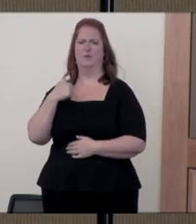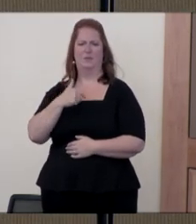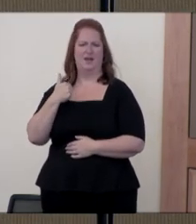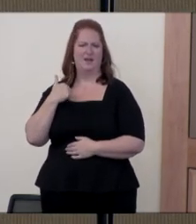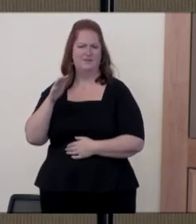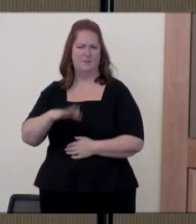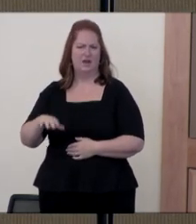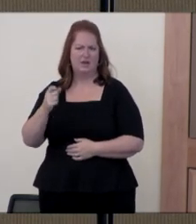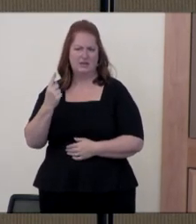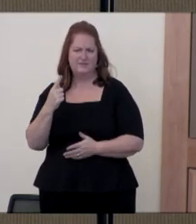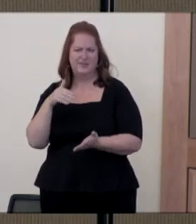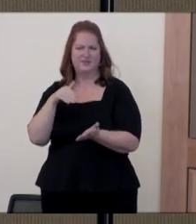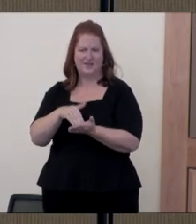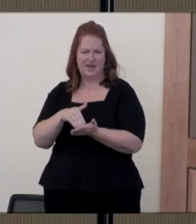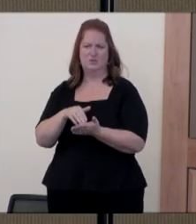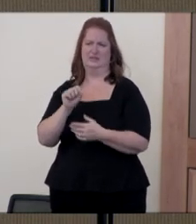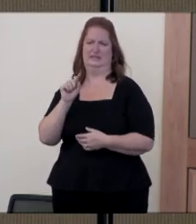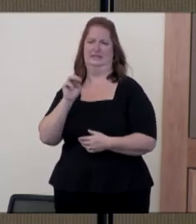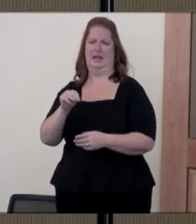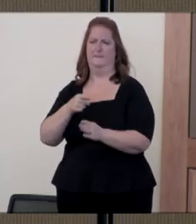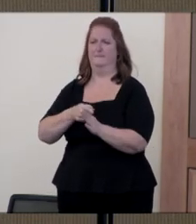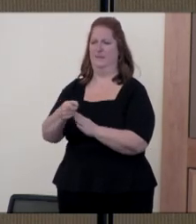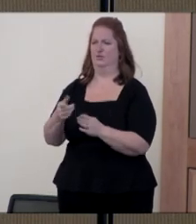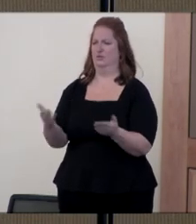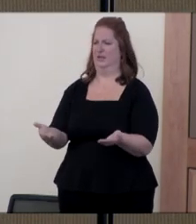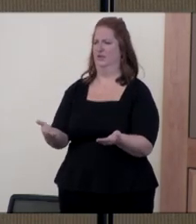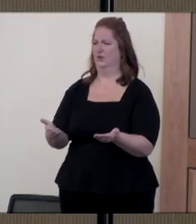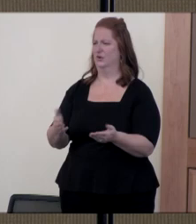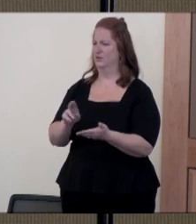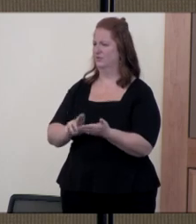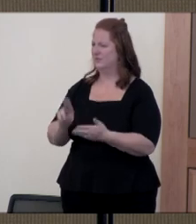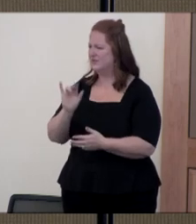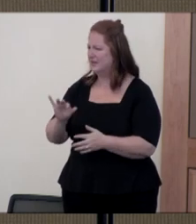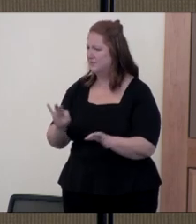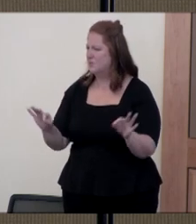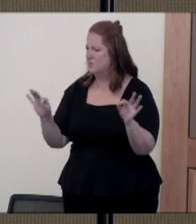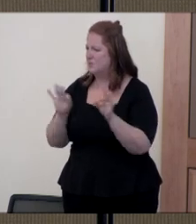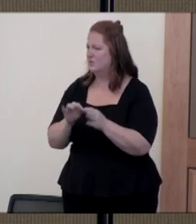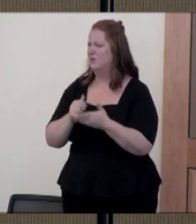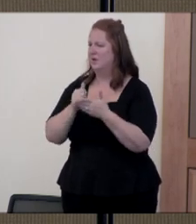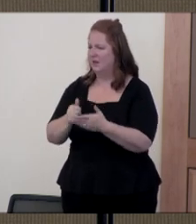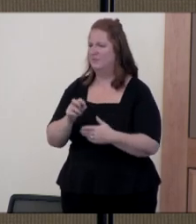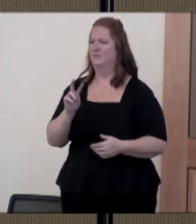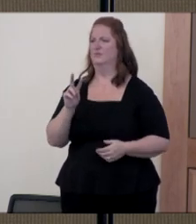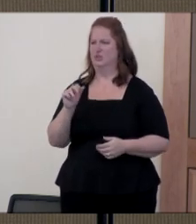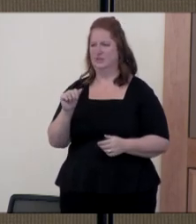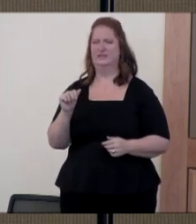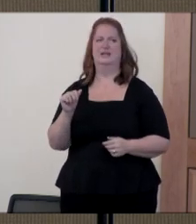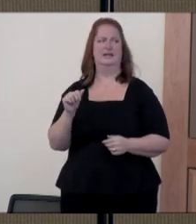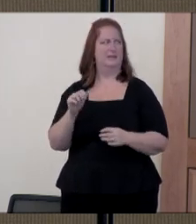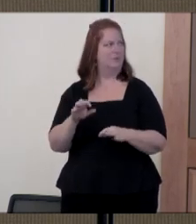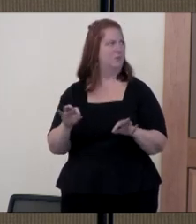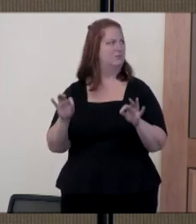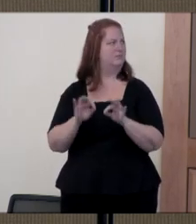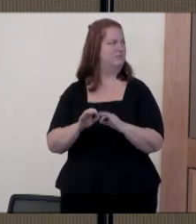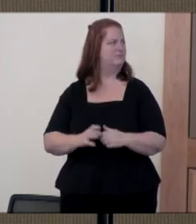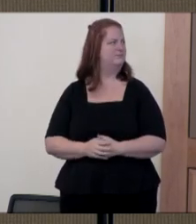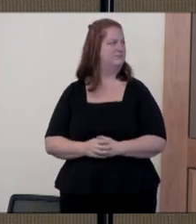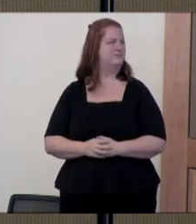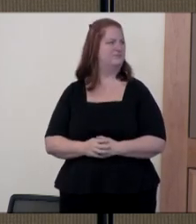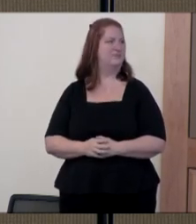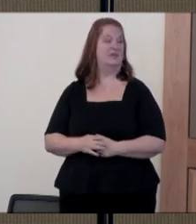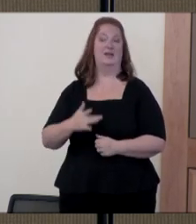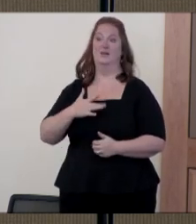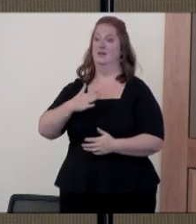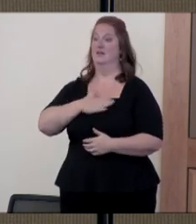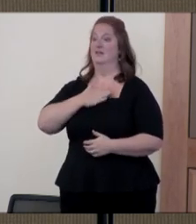11,000 STEM majors at VCU. That's important, and it's helping Virginia in ways that are very important. I'm so grateful